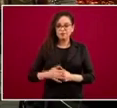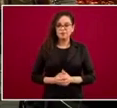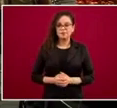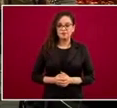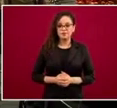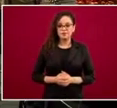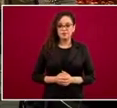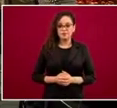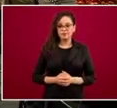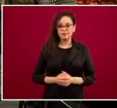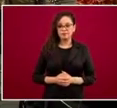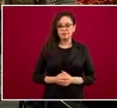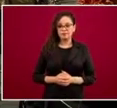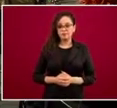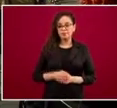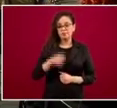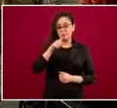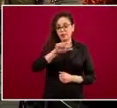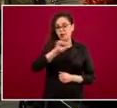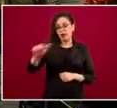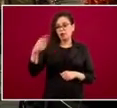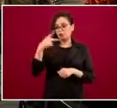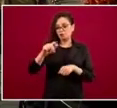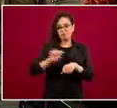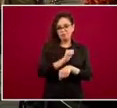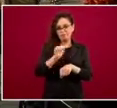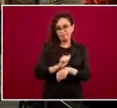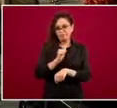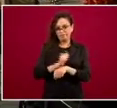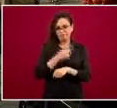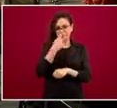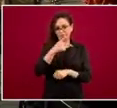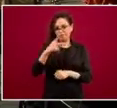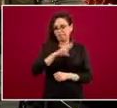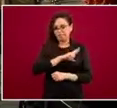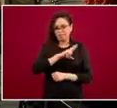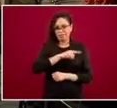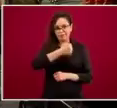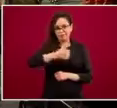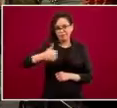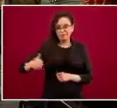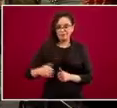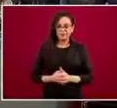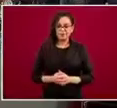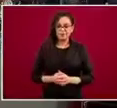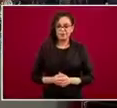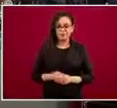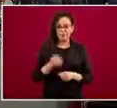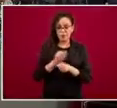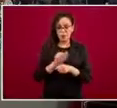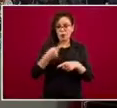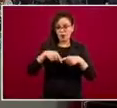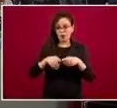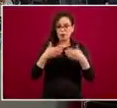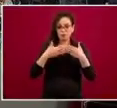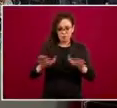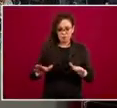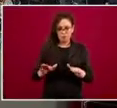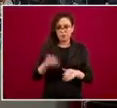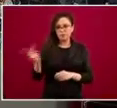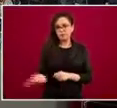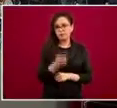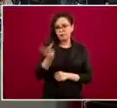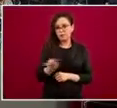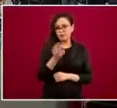Again, I would like to thank all of the citizens who have stopped using their private vehicles, and they have contributed to